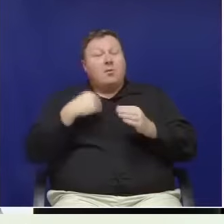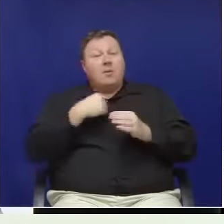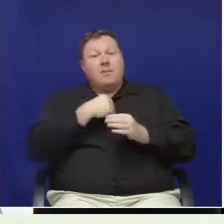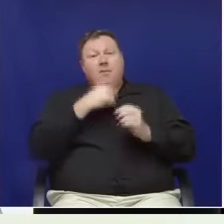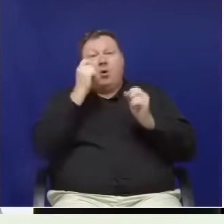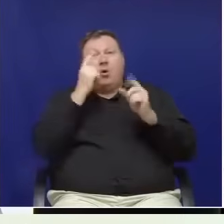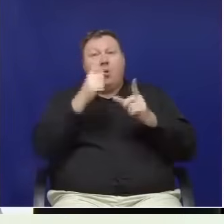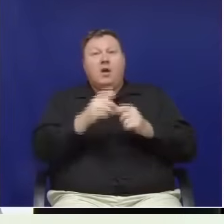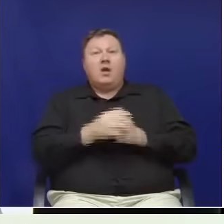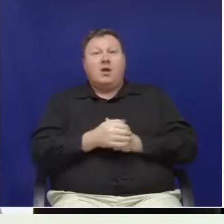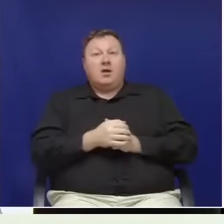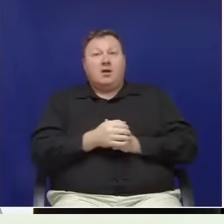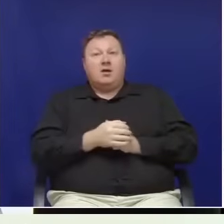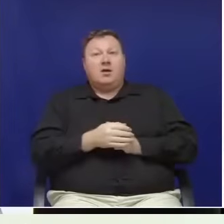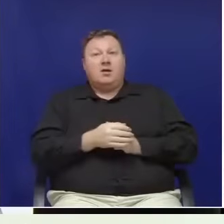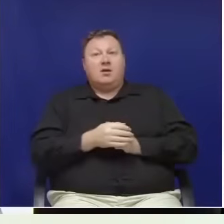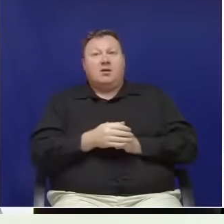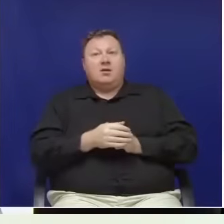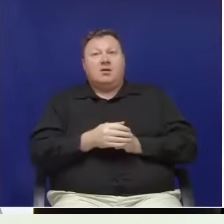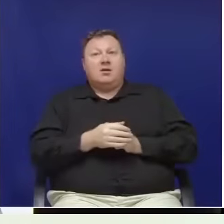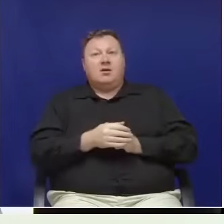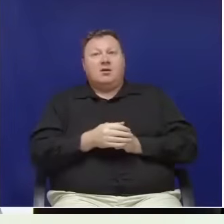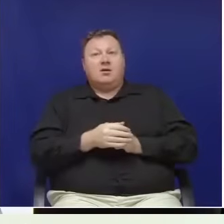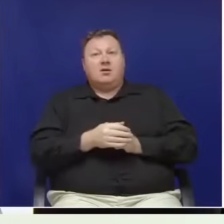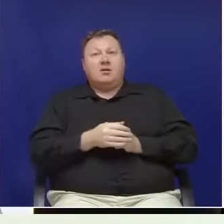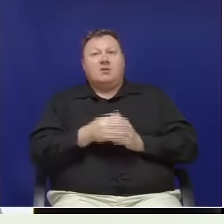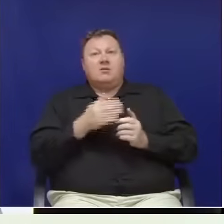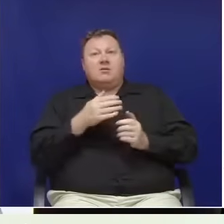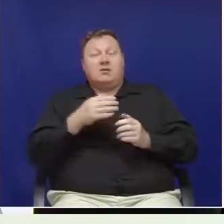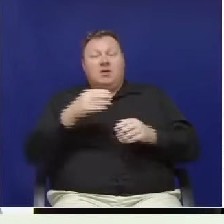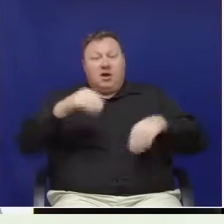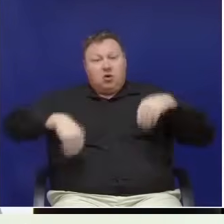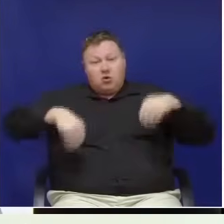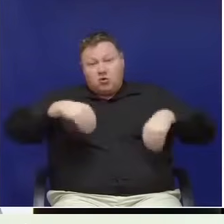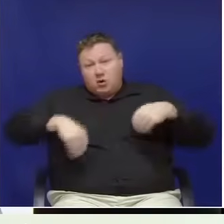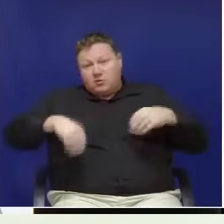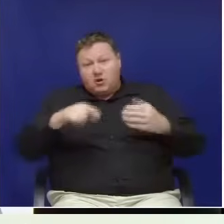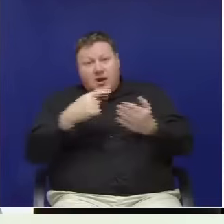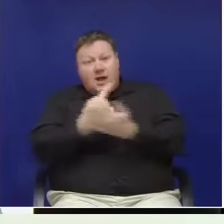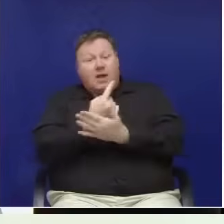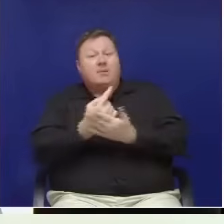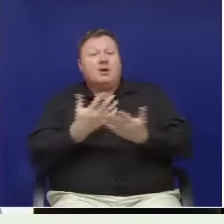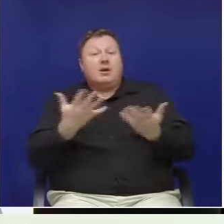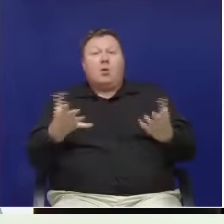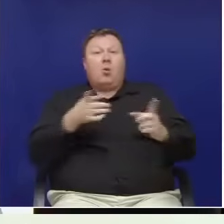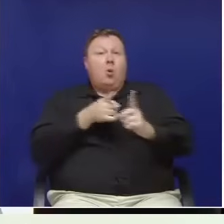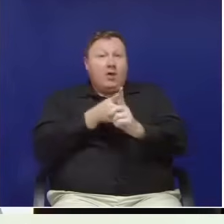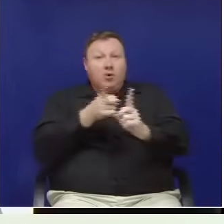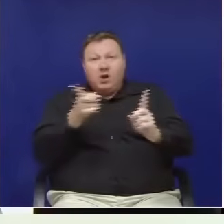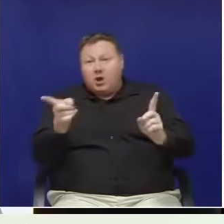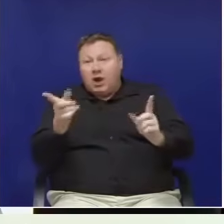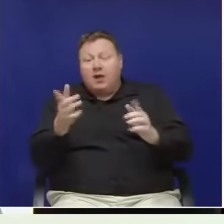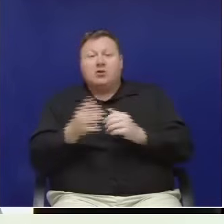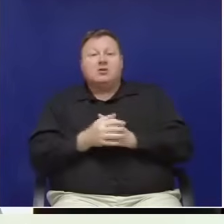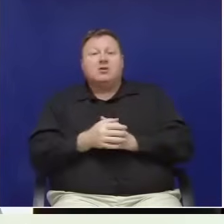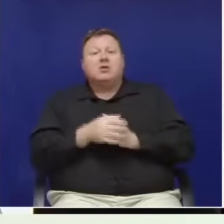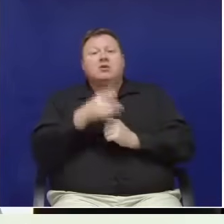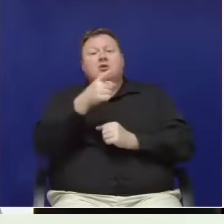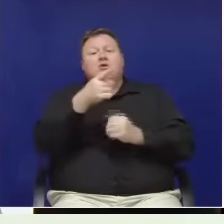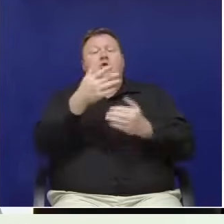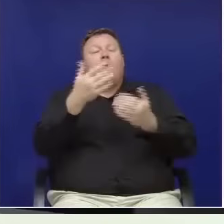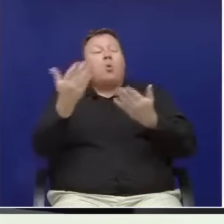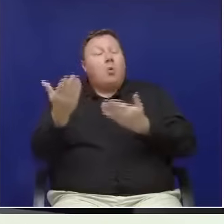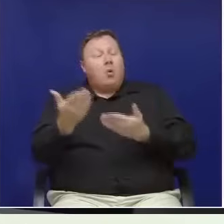there are certain matters of corruption or irregularities, is welcome. Come